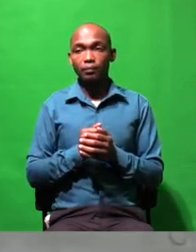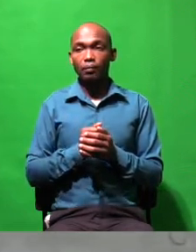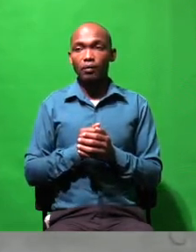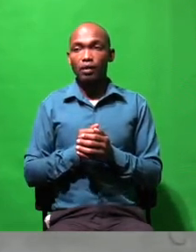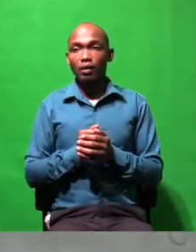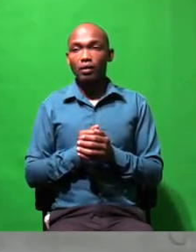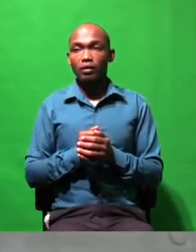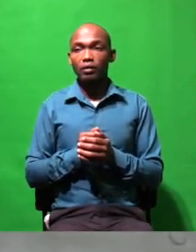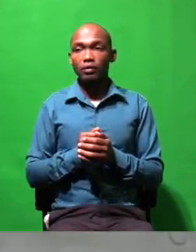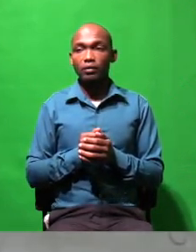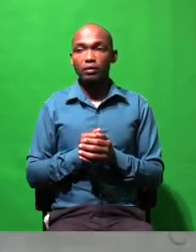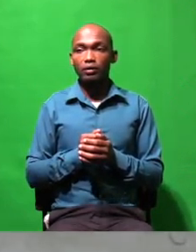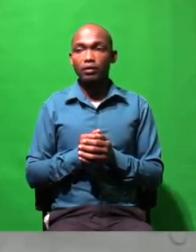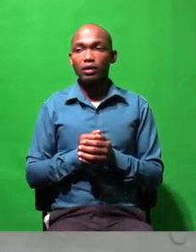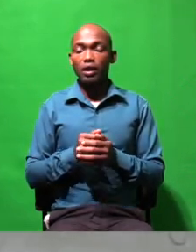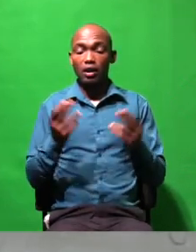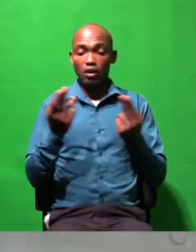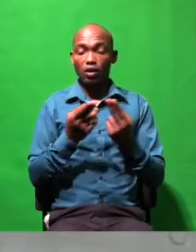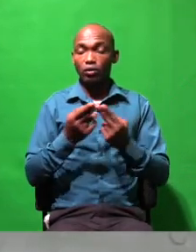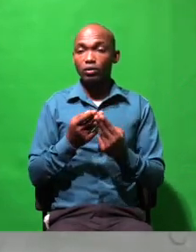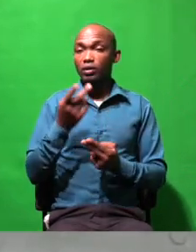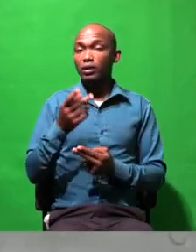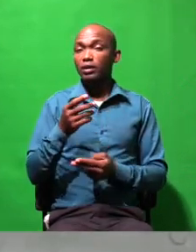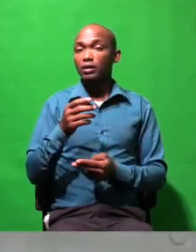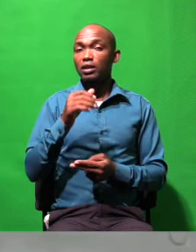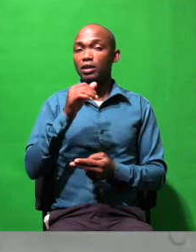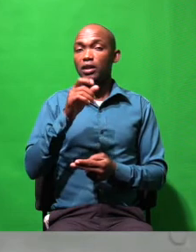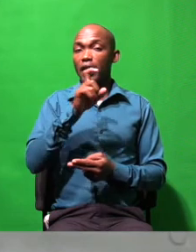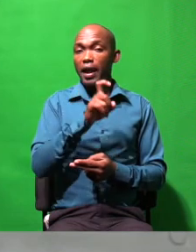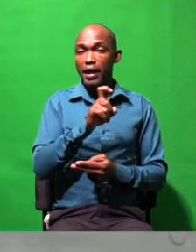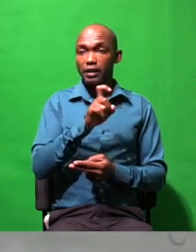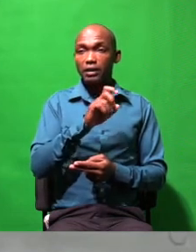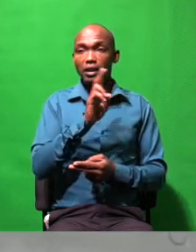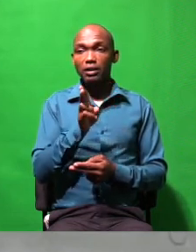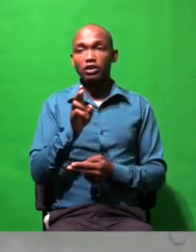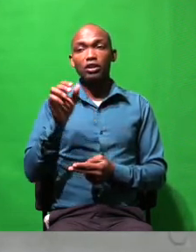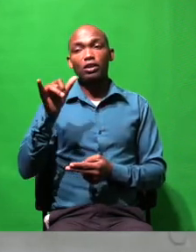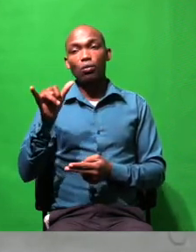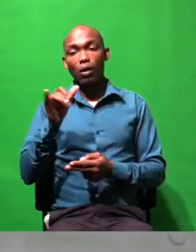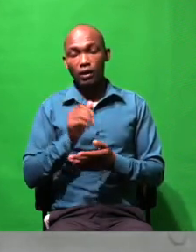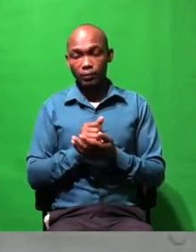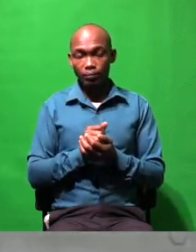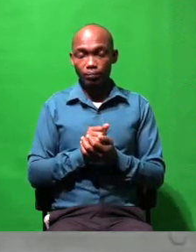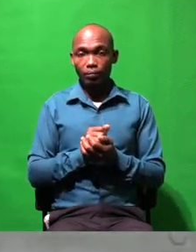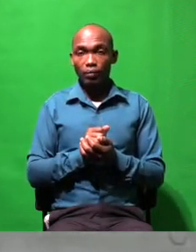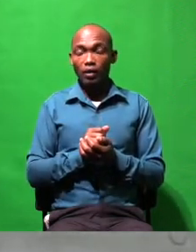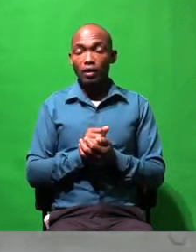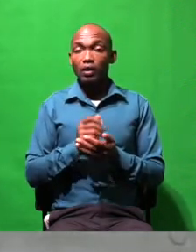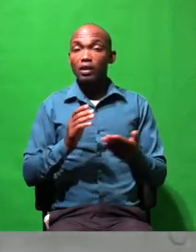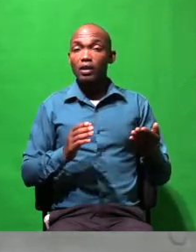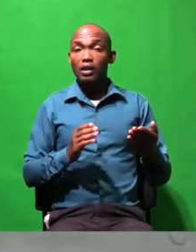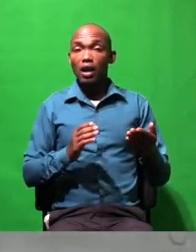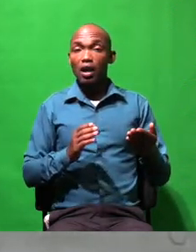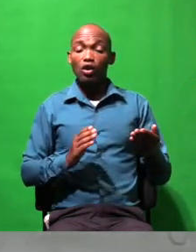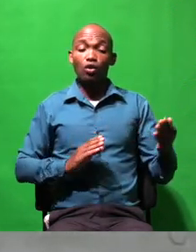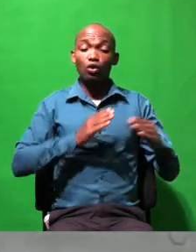you. And this one, X and Y. So the crossing